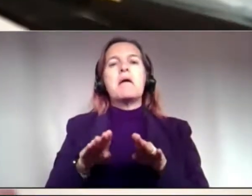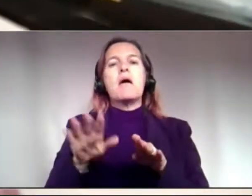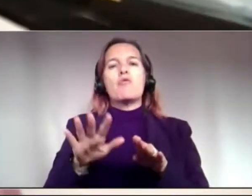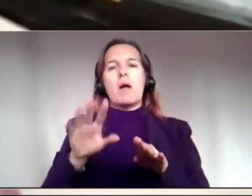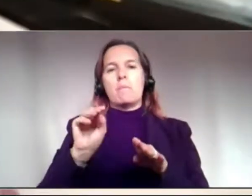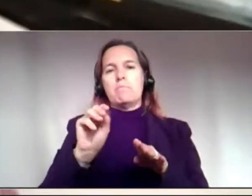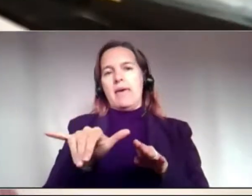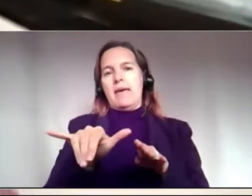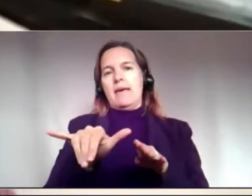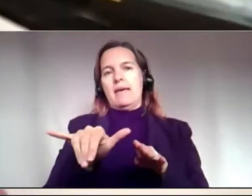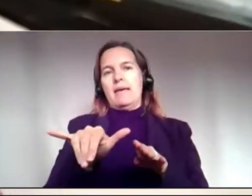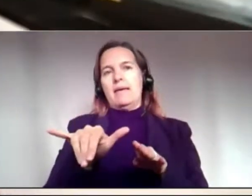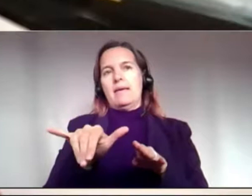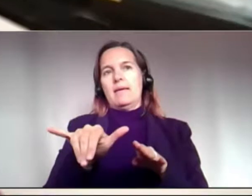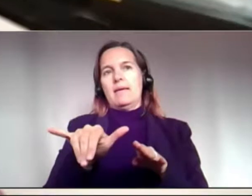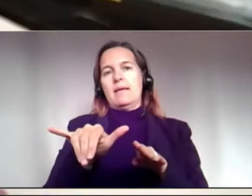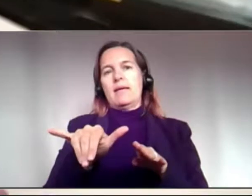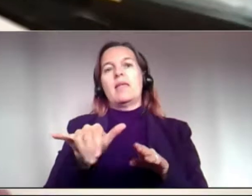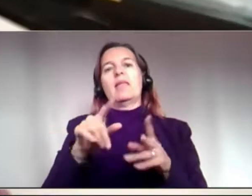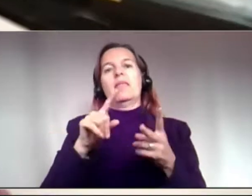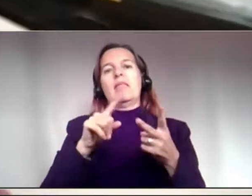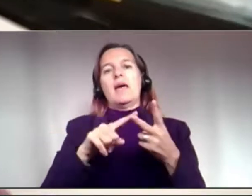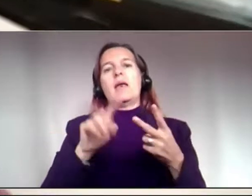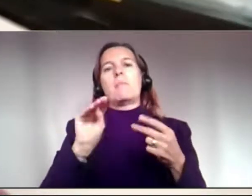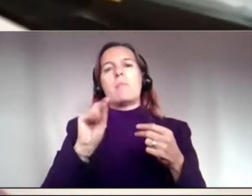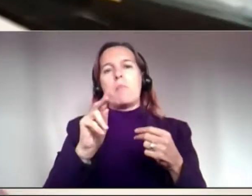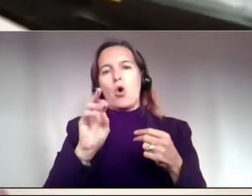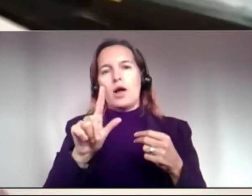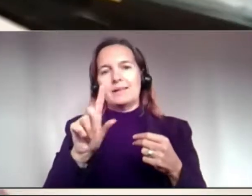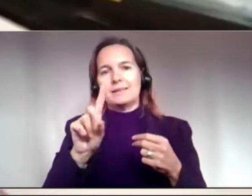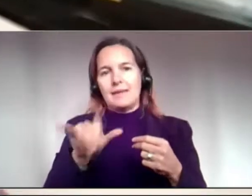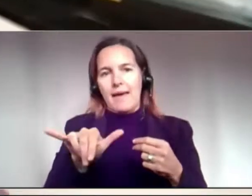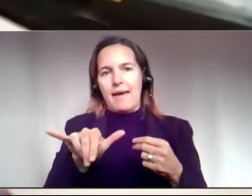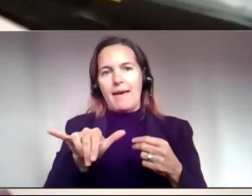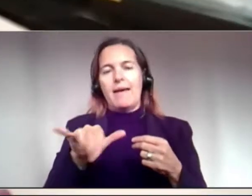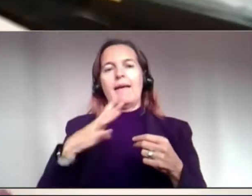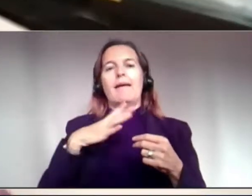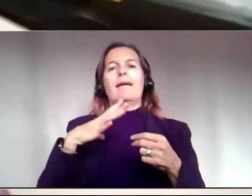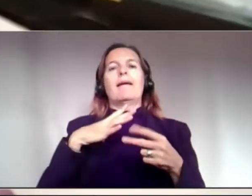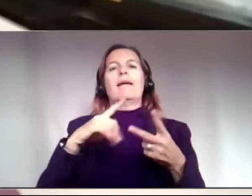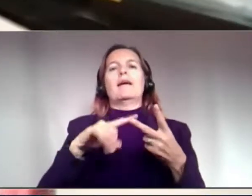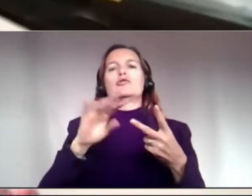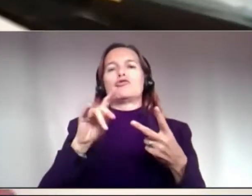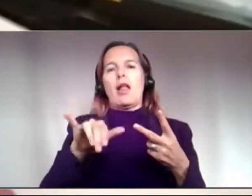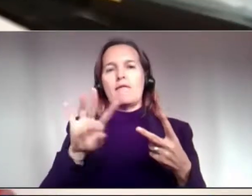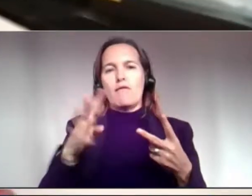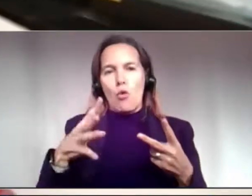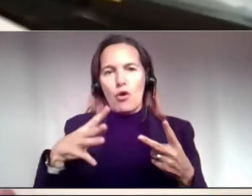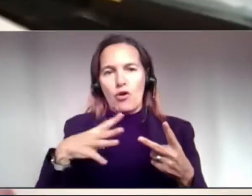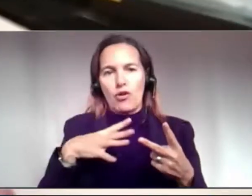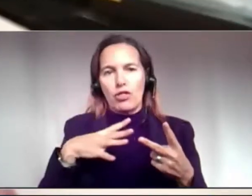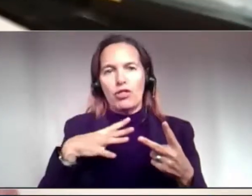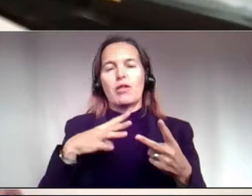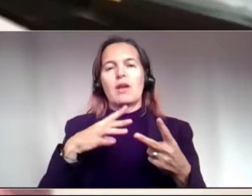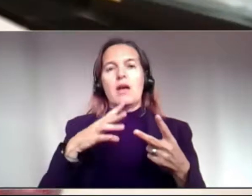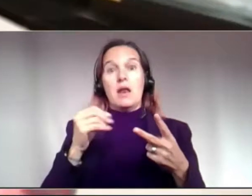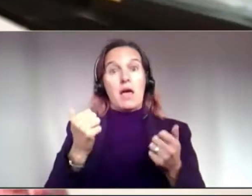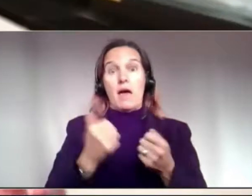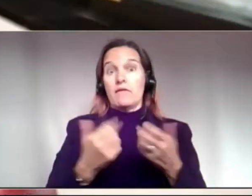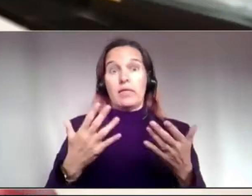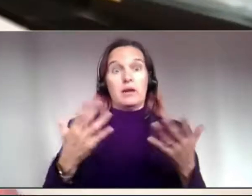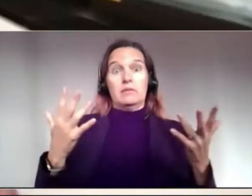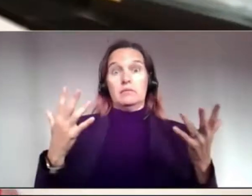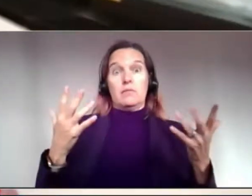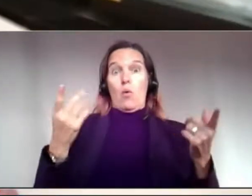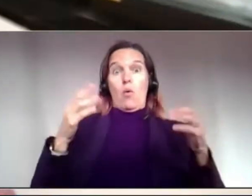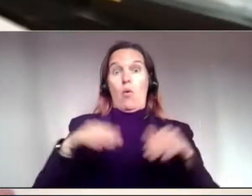and then we had Memorial Day and July 4th, and everything was open, and we had this huge